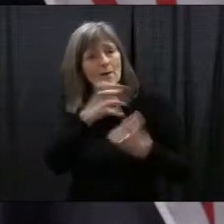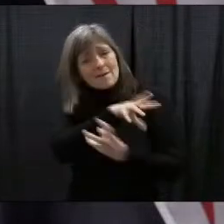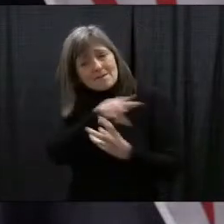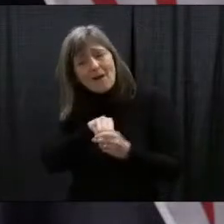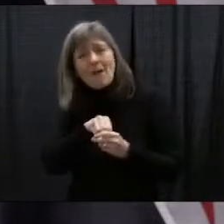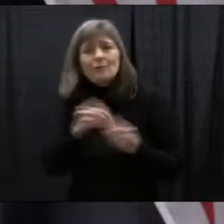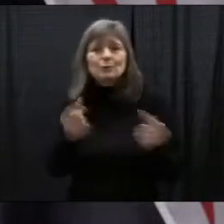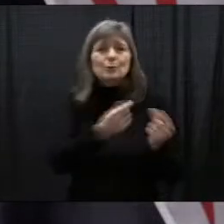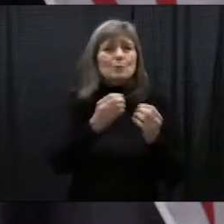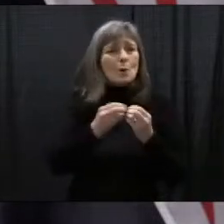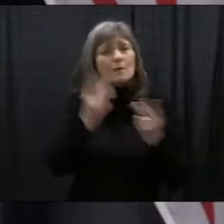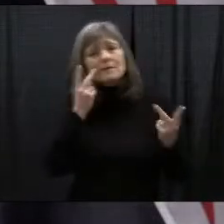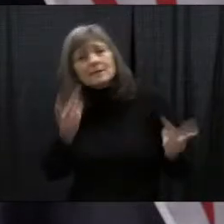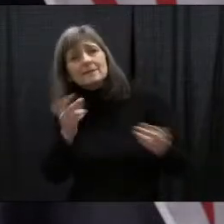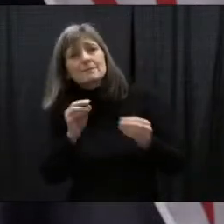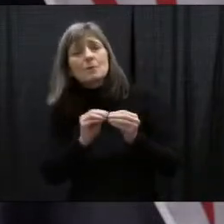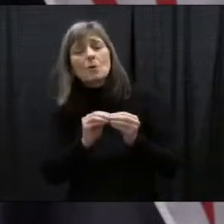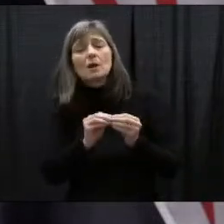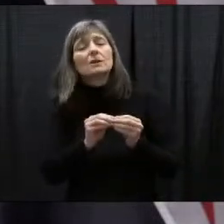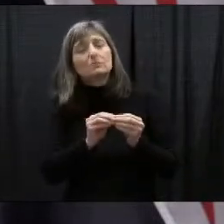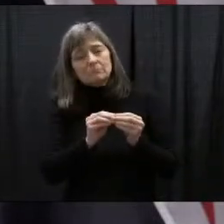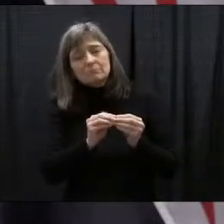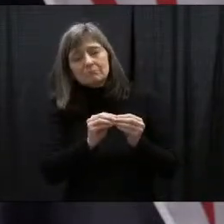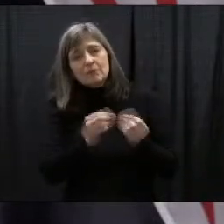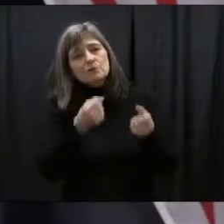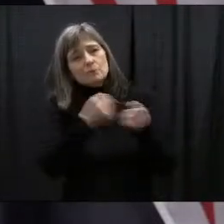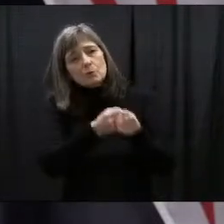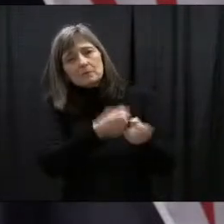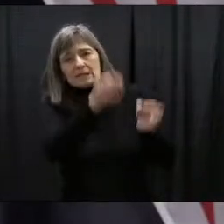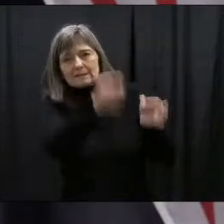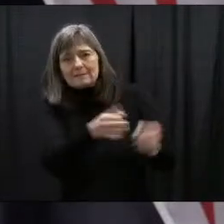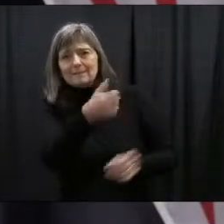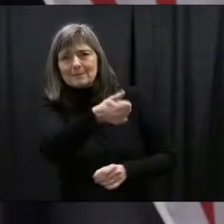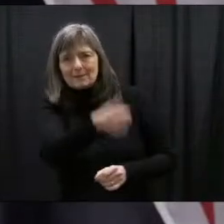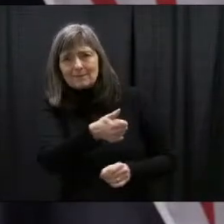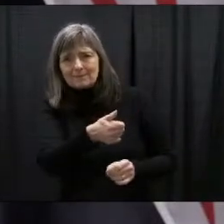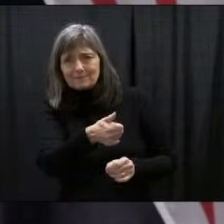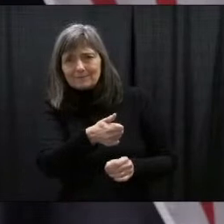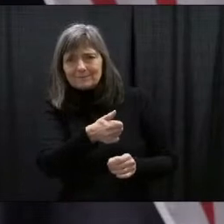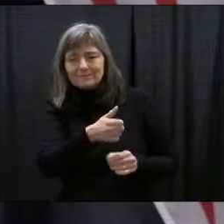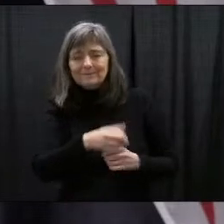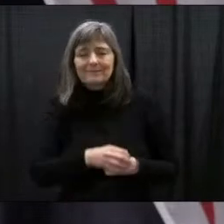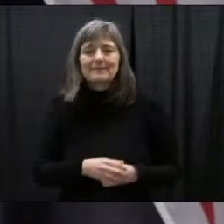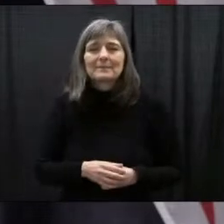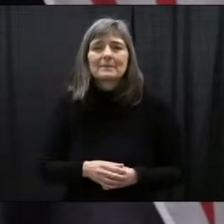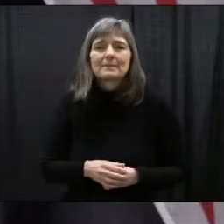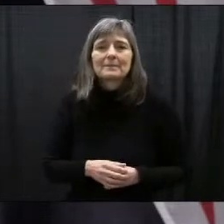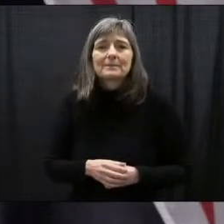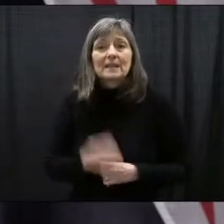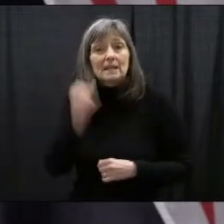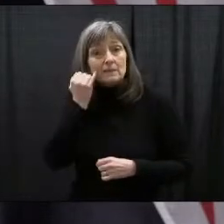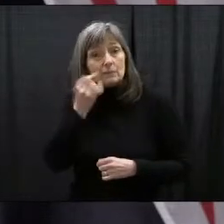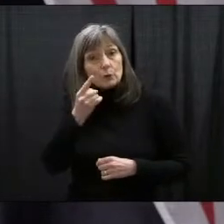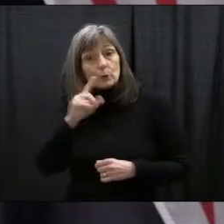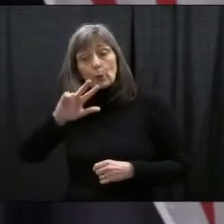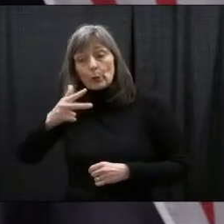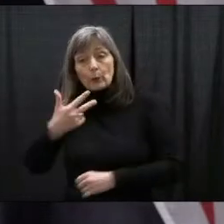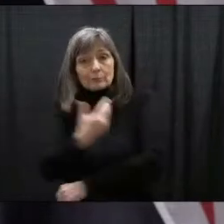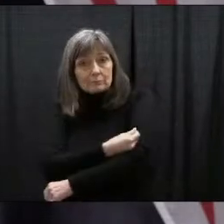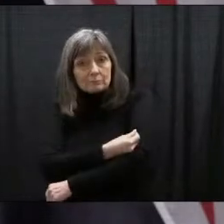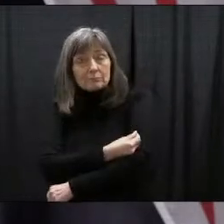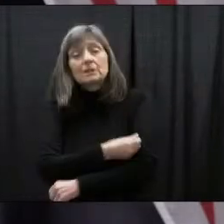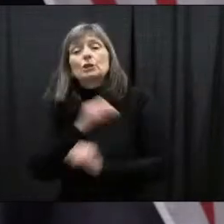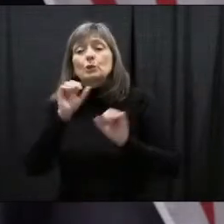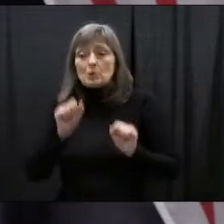important to support them in letting them make those decisions for themselves. Provided you have received your booster dose, you